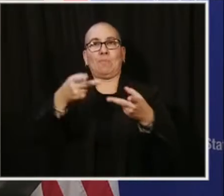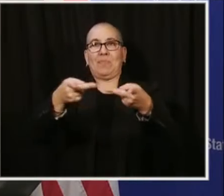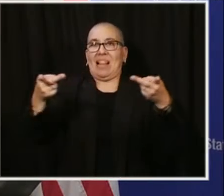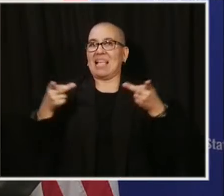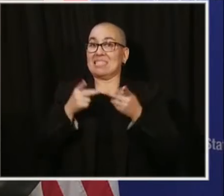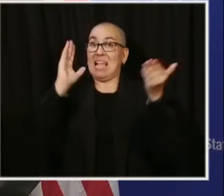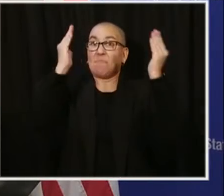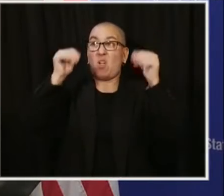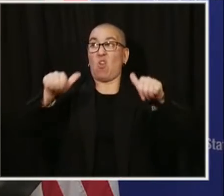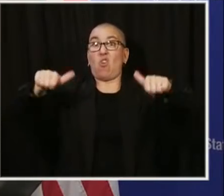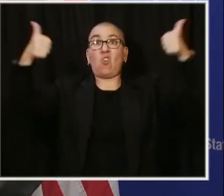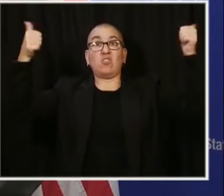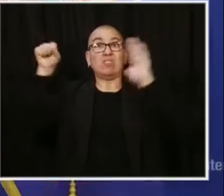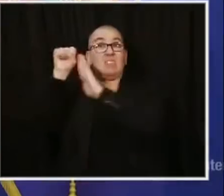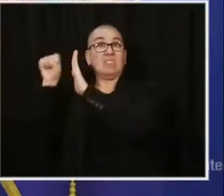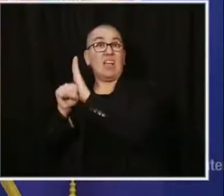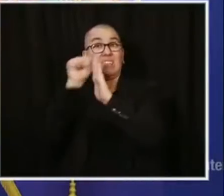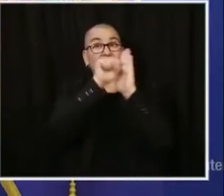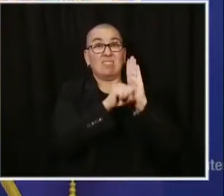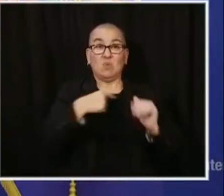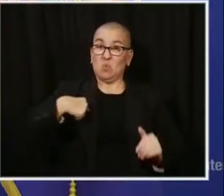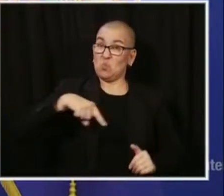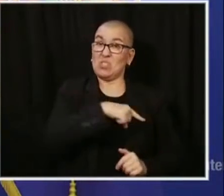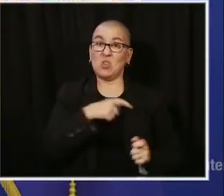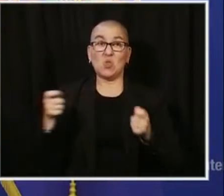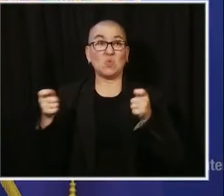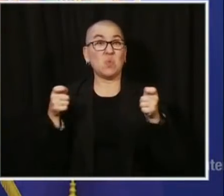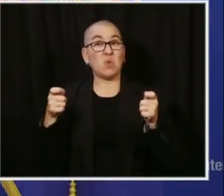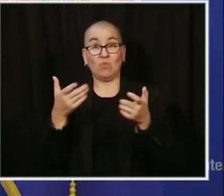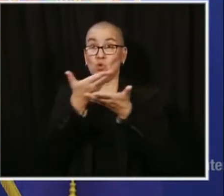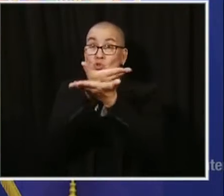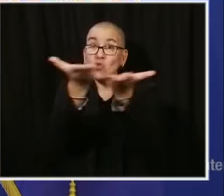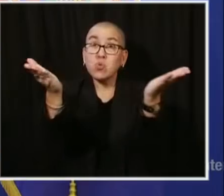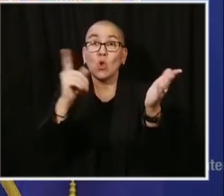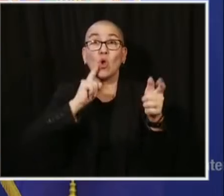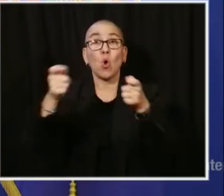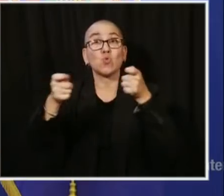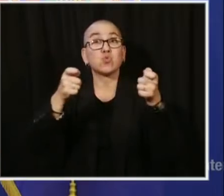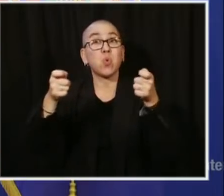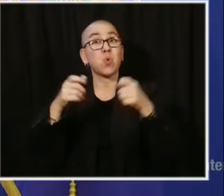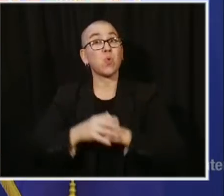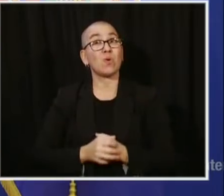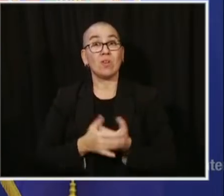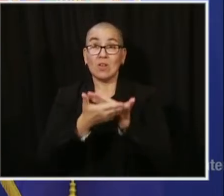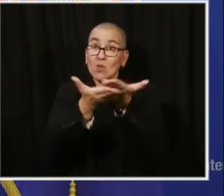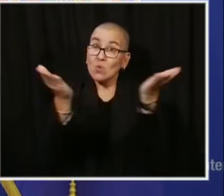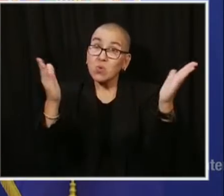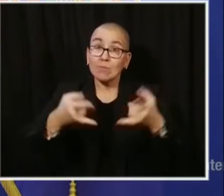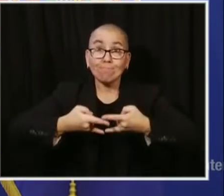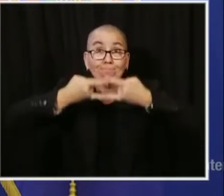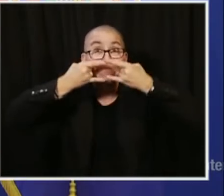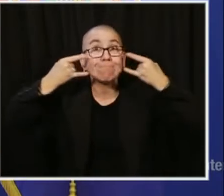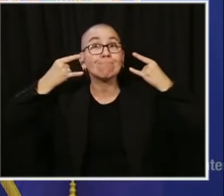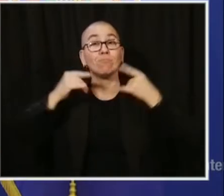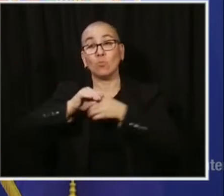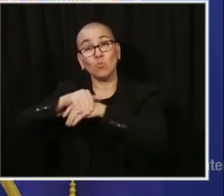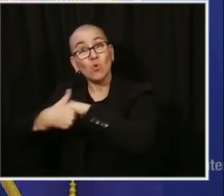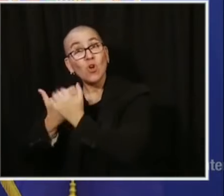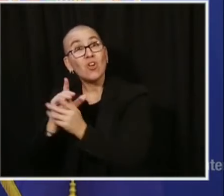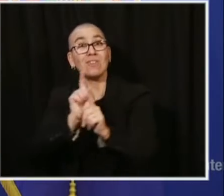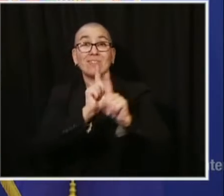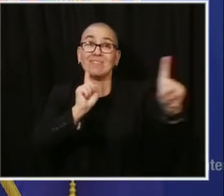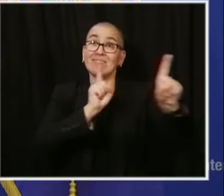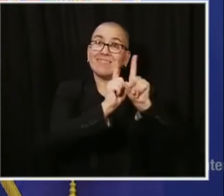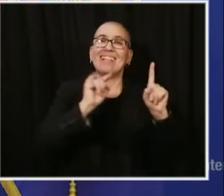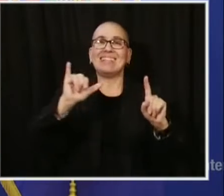thing goes. You have the control over your wearing of a mask, the behavior, the social distancing. All of those things are the way that we can get a handle on this. This